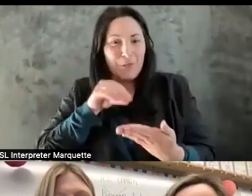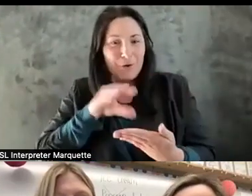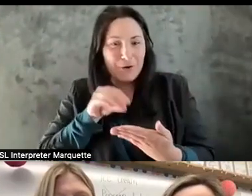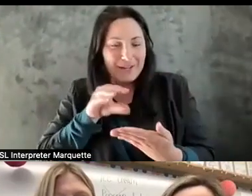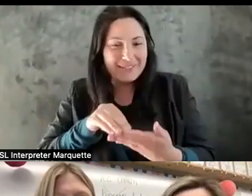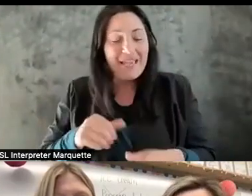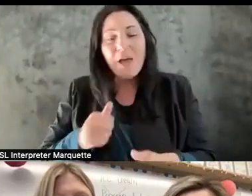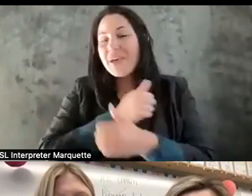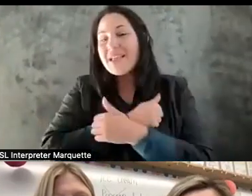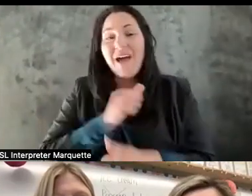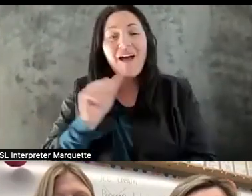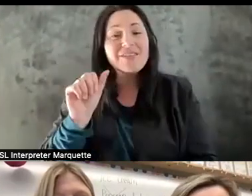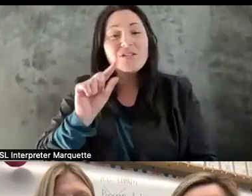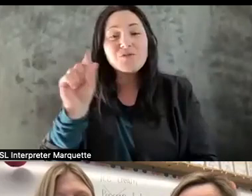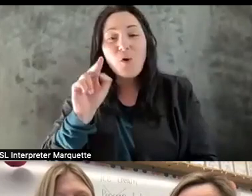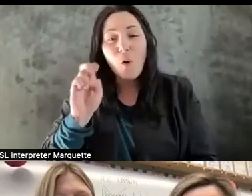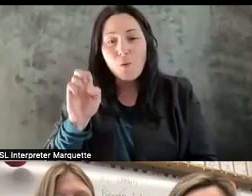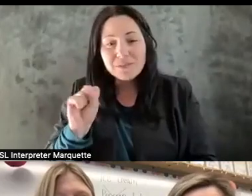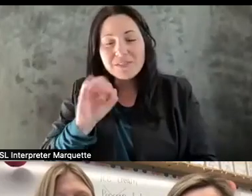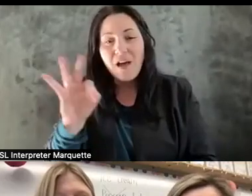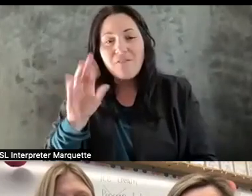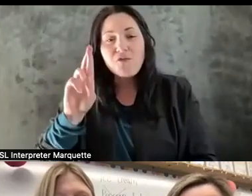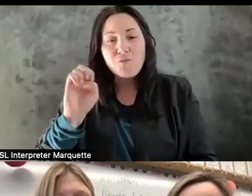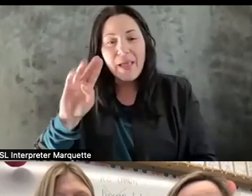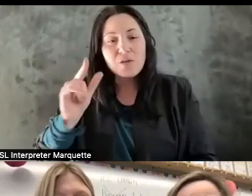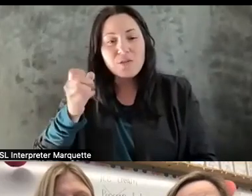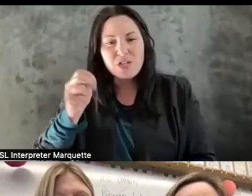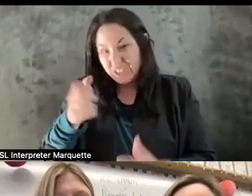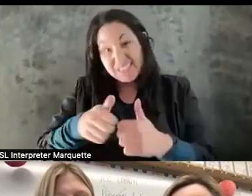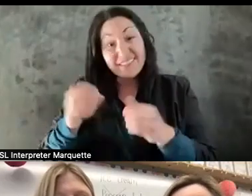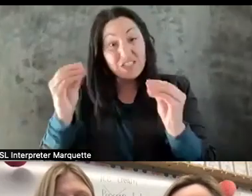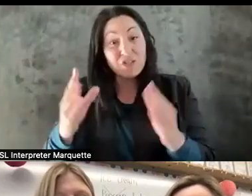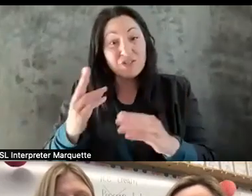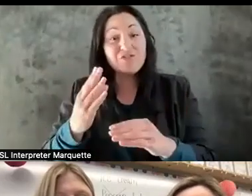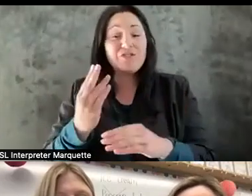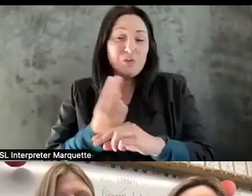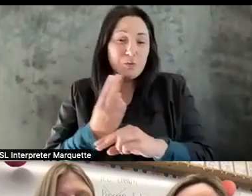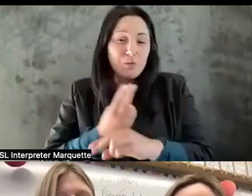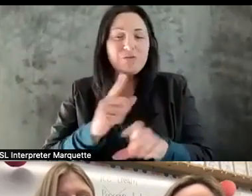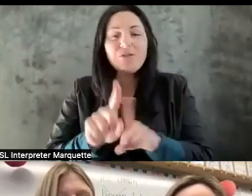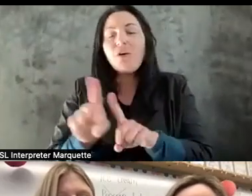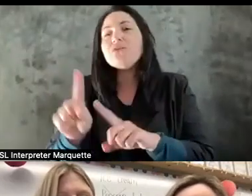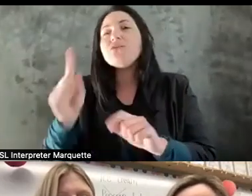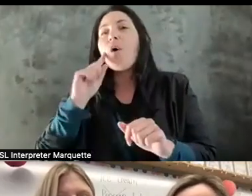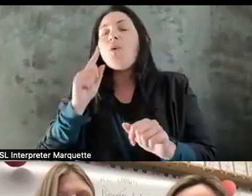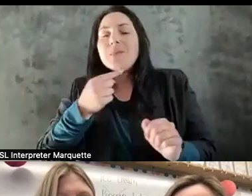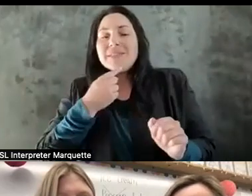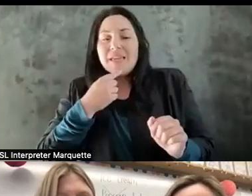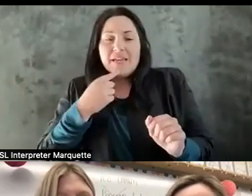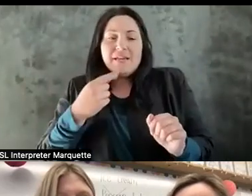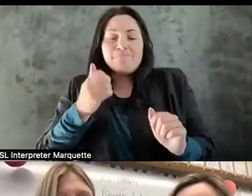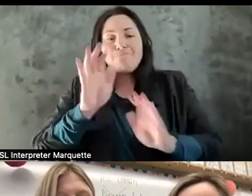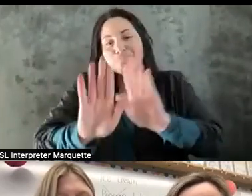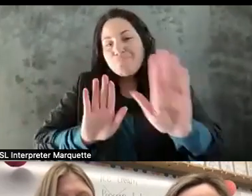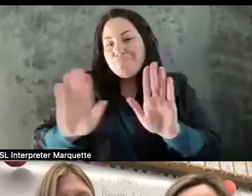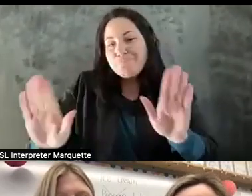love our zones of regulation that each teacher uses. In addition to that, we all, I would say, have our own